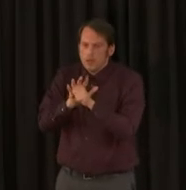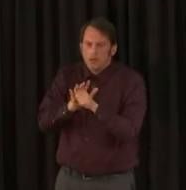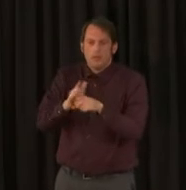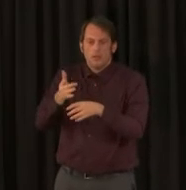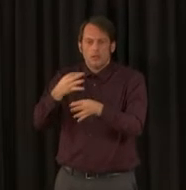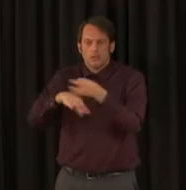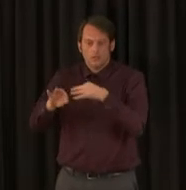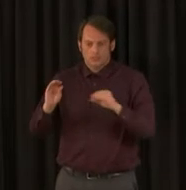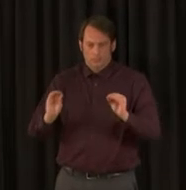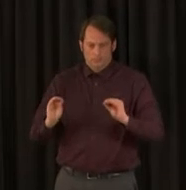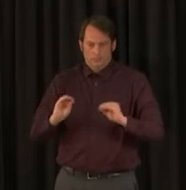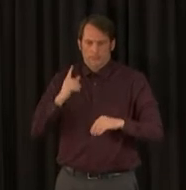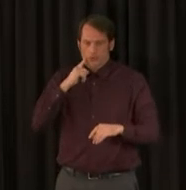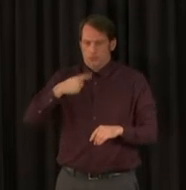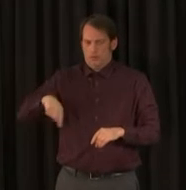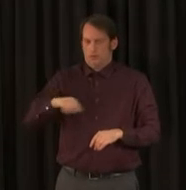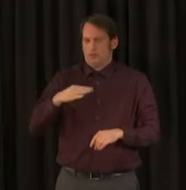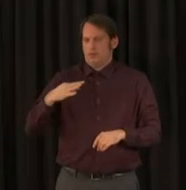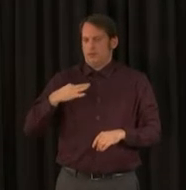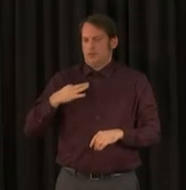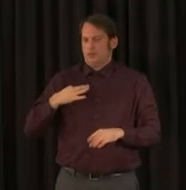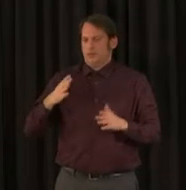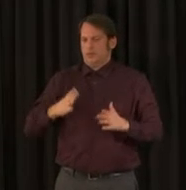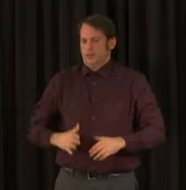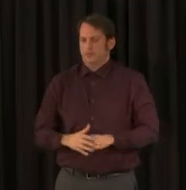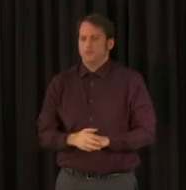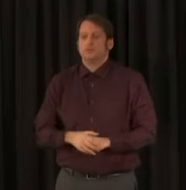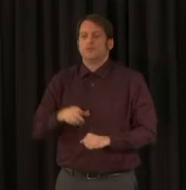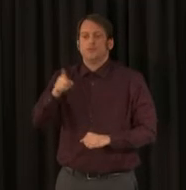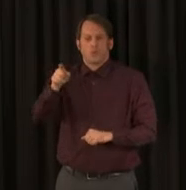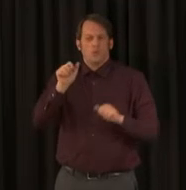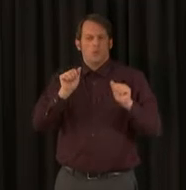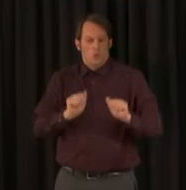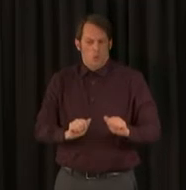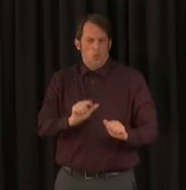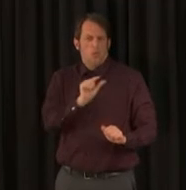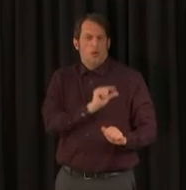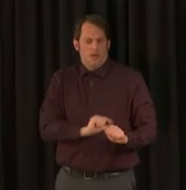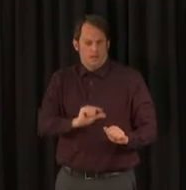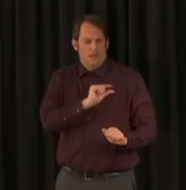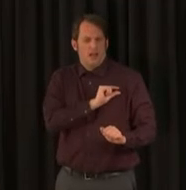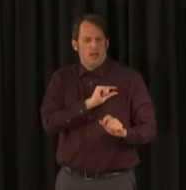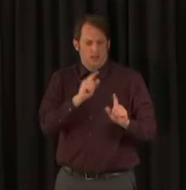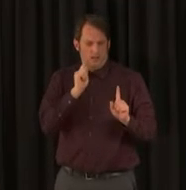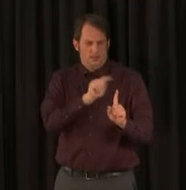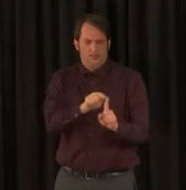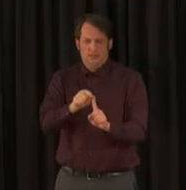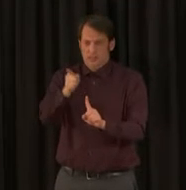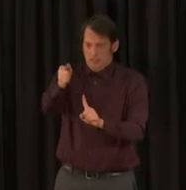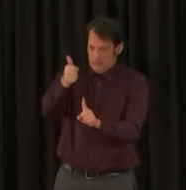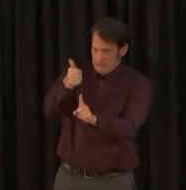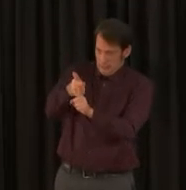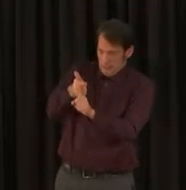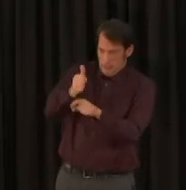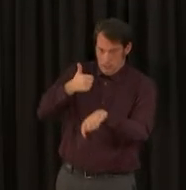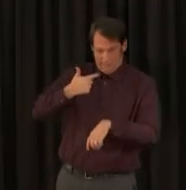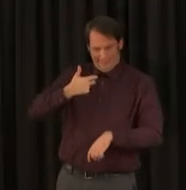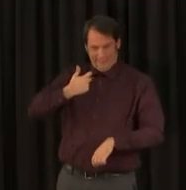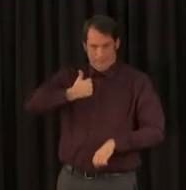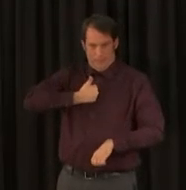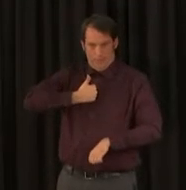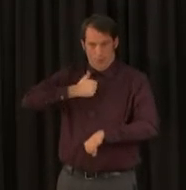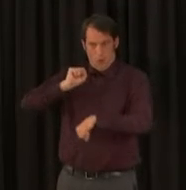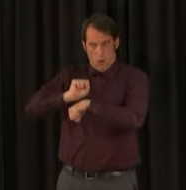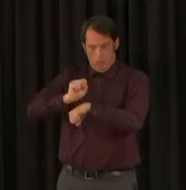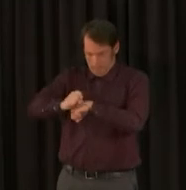applicants, just to be aware that you can qualify as a self-employed individual, as a sole proprietor, as an independent